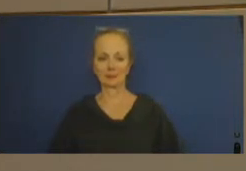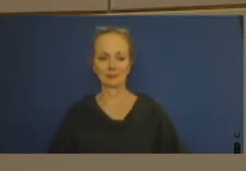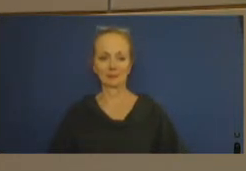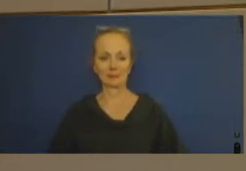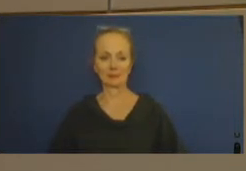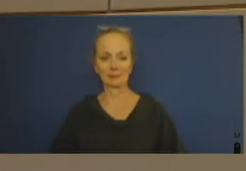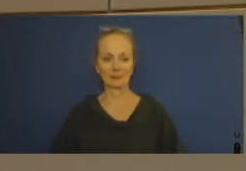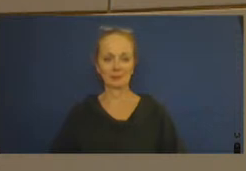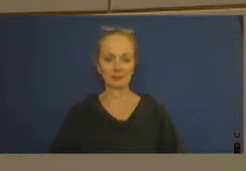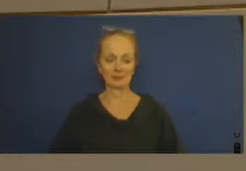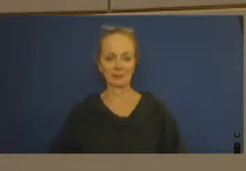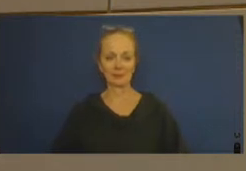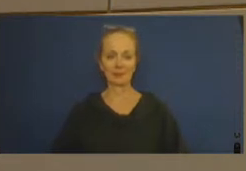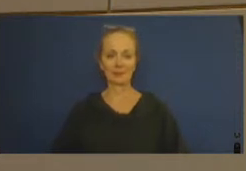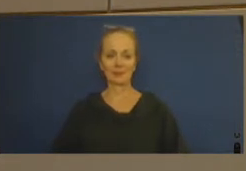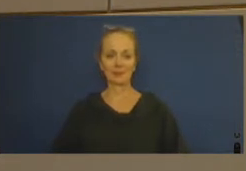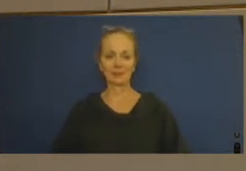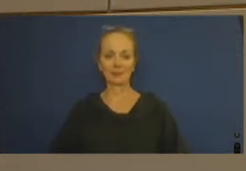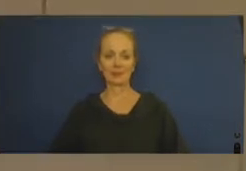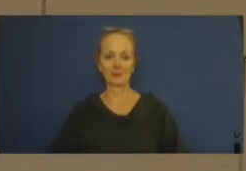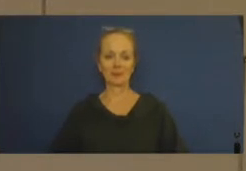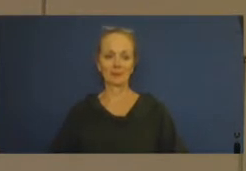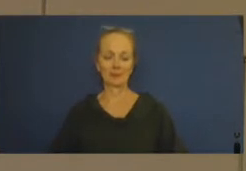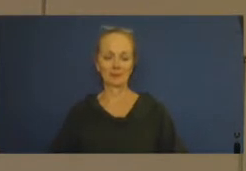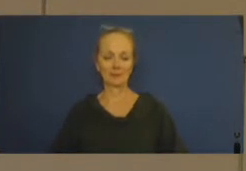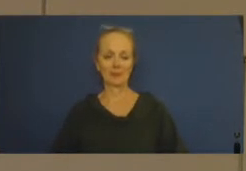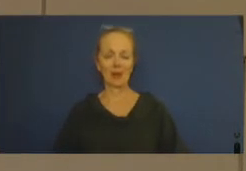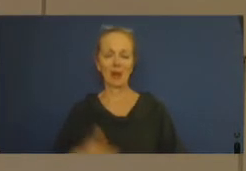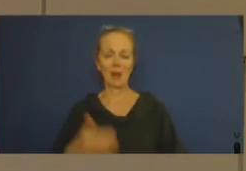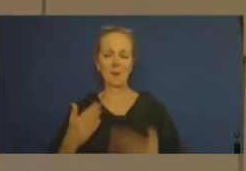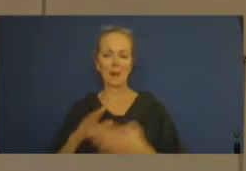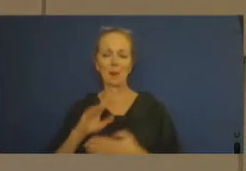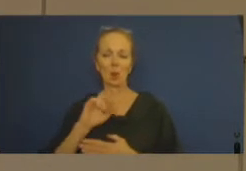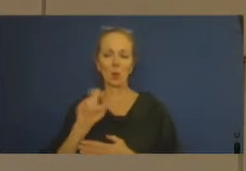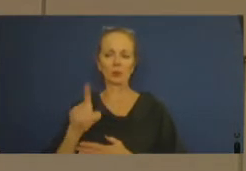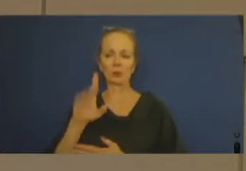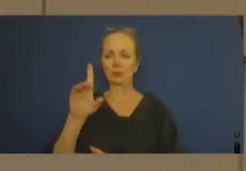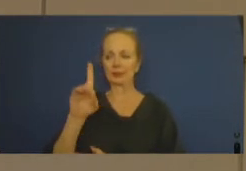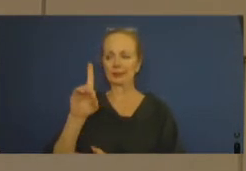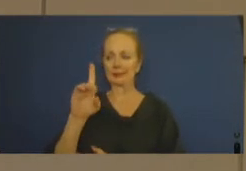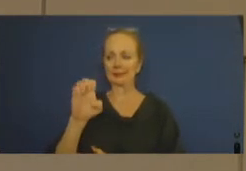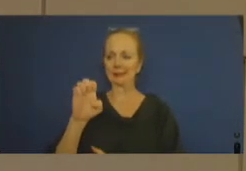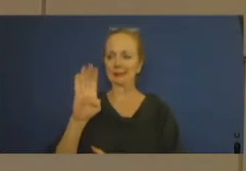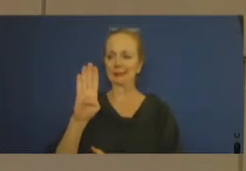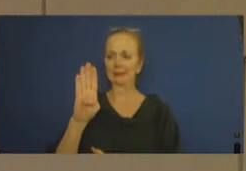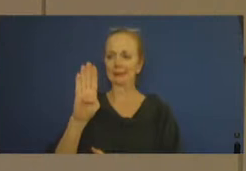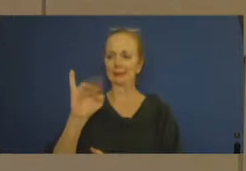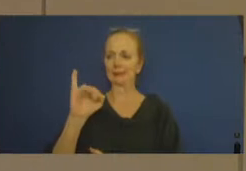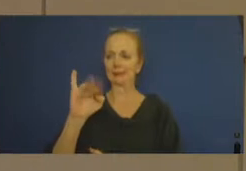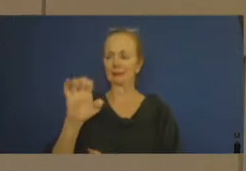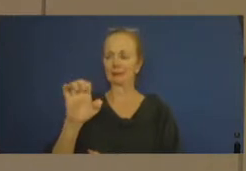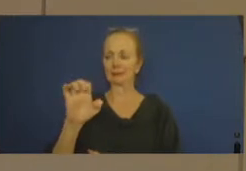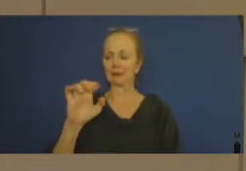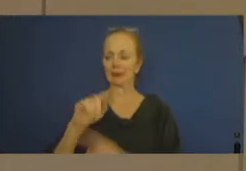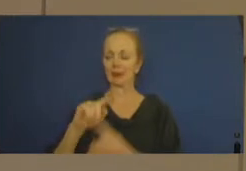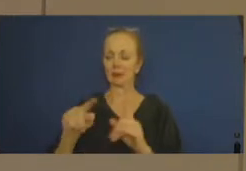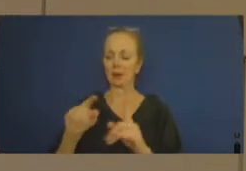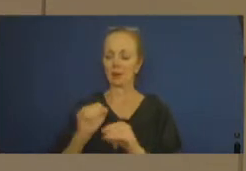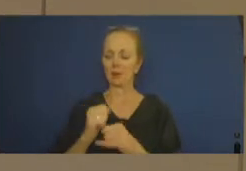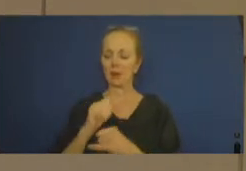This might be a question for Debbie, but I want to make sure that we have said in